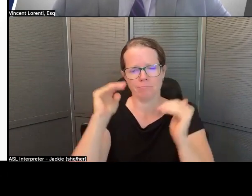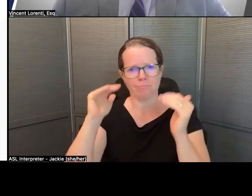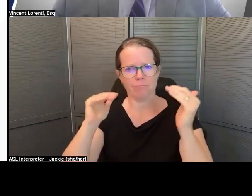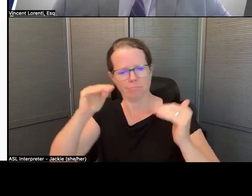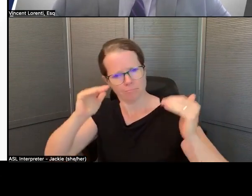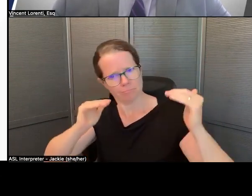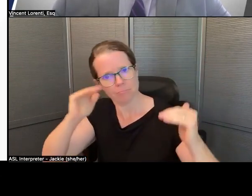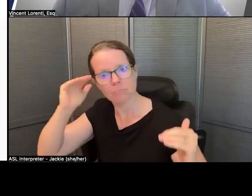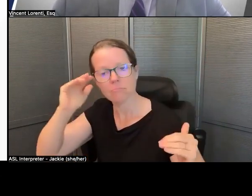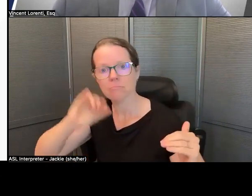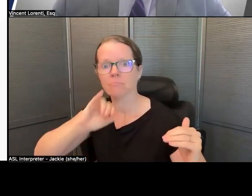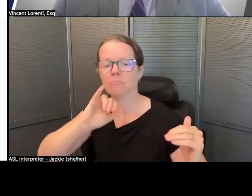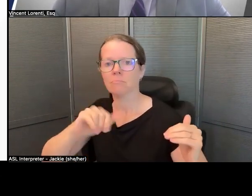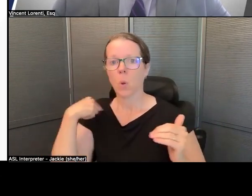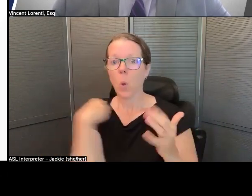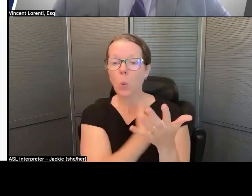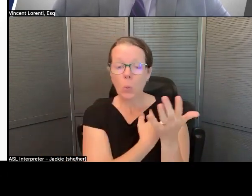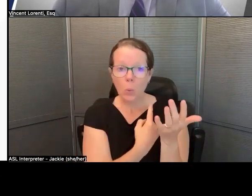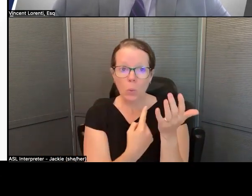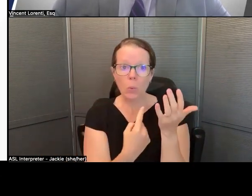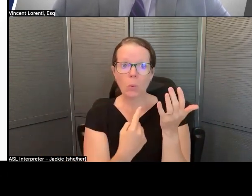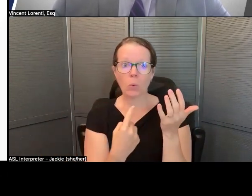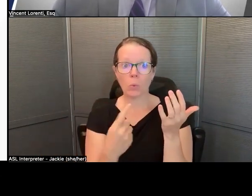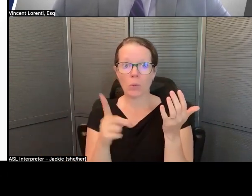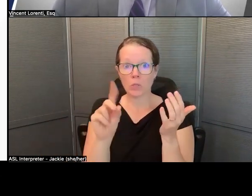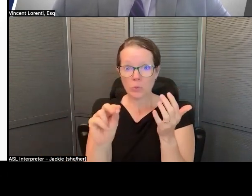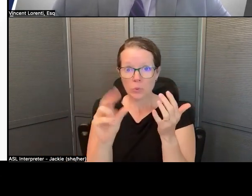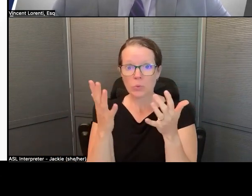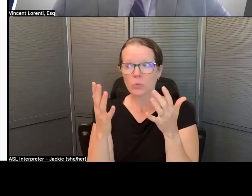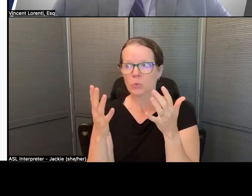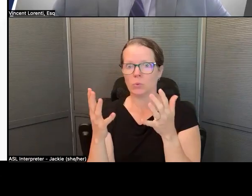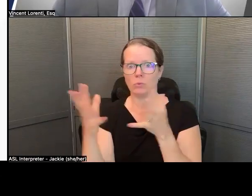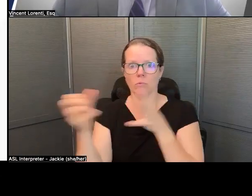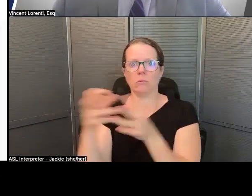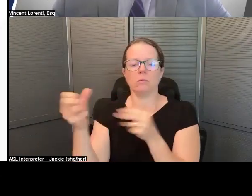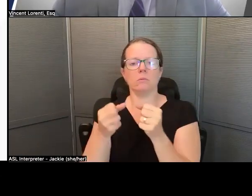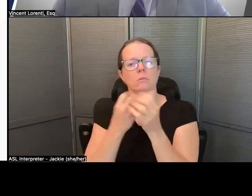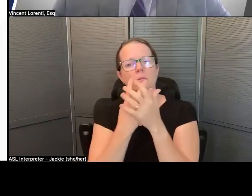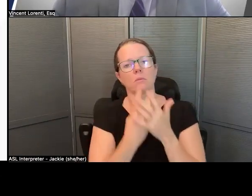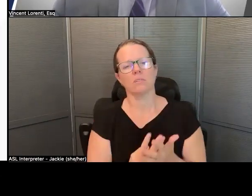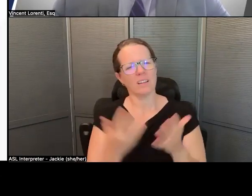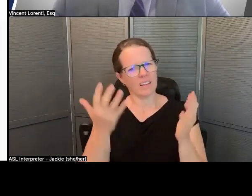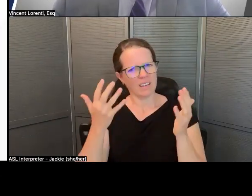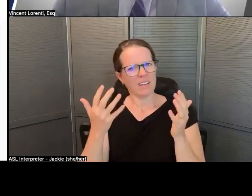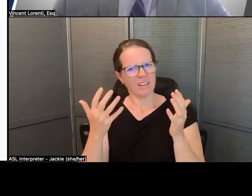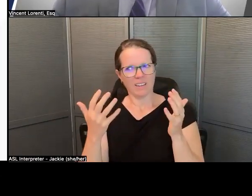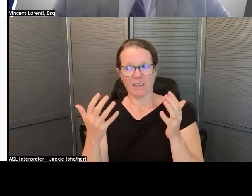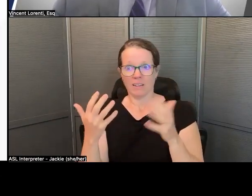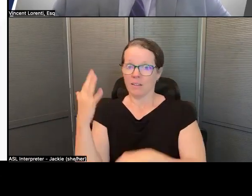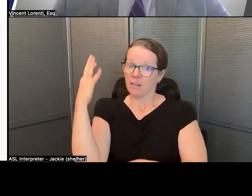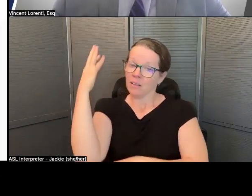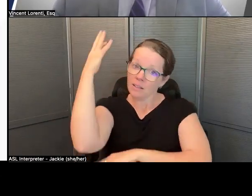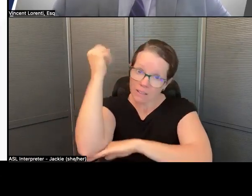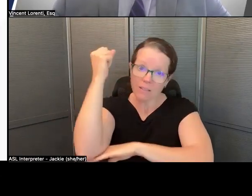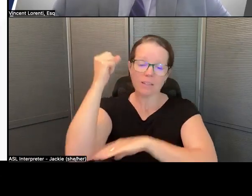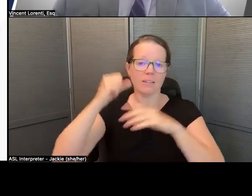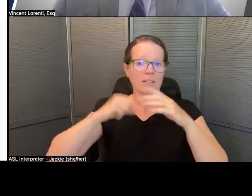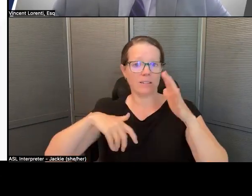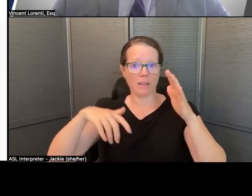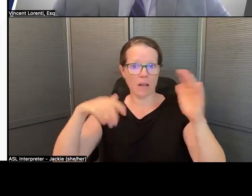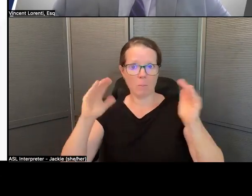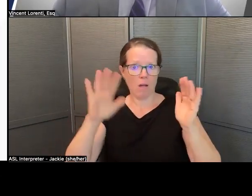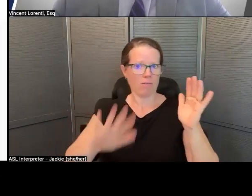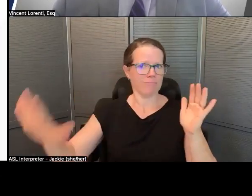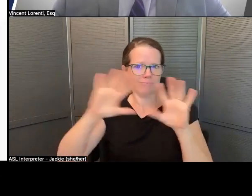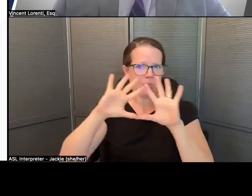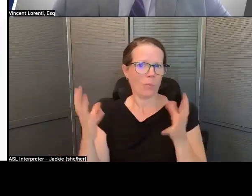we are incarcerating at a high rate relative to the rest of the world. And yet, by many different metrics, I think you can